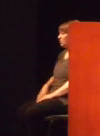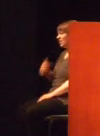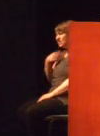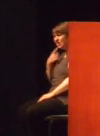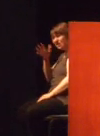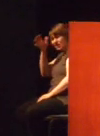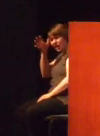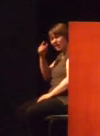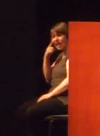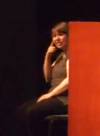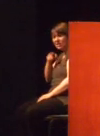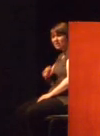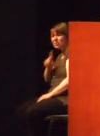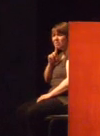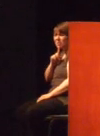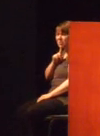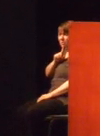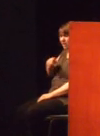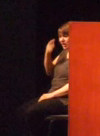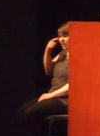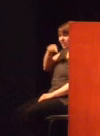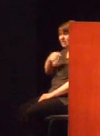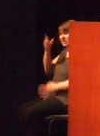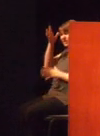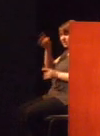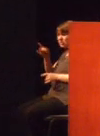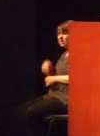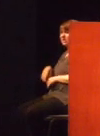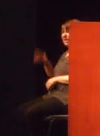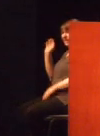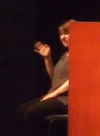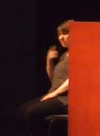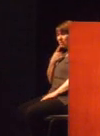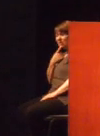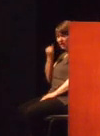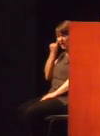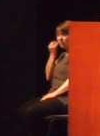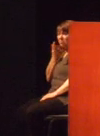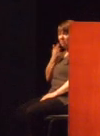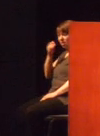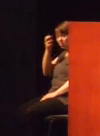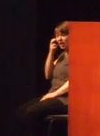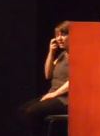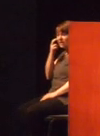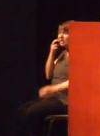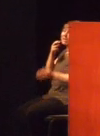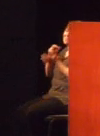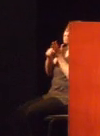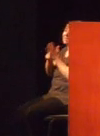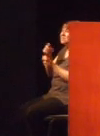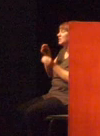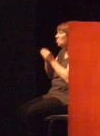said, Dad, I think you would really find this interesting. The speaker was saying that when we're colorblind, it makes it harder